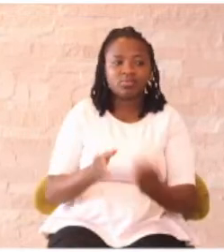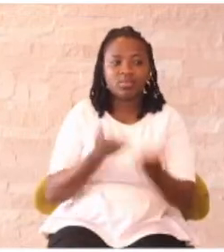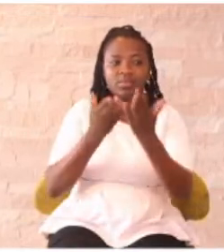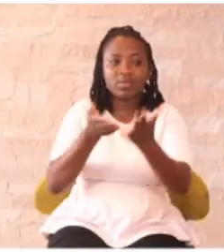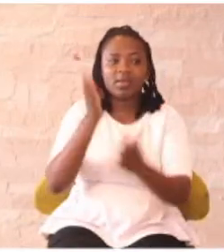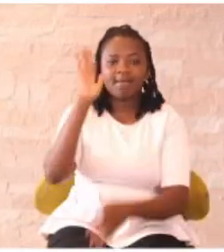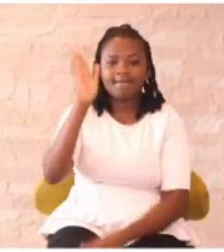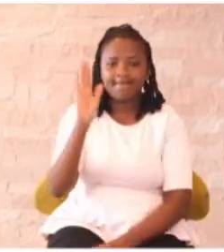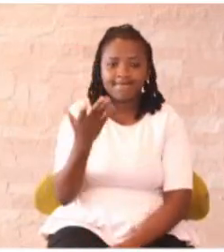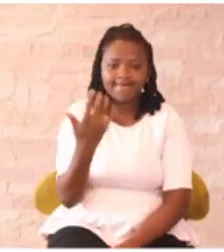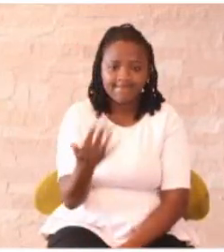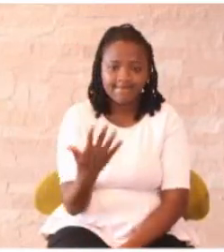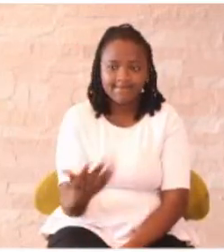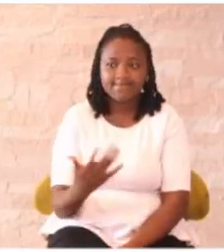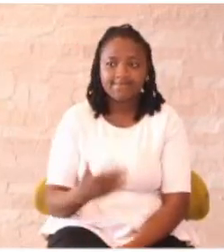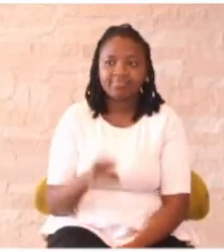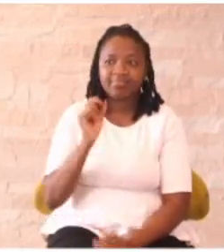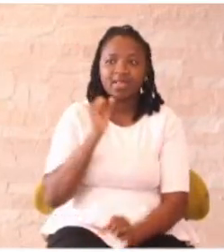the